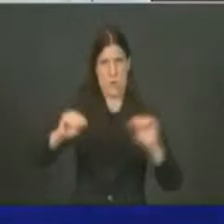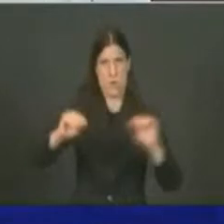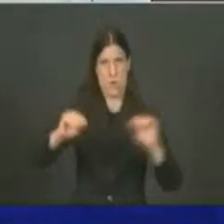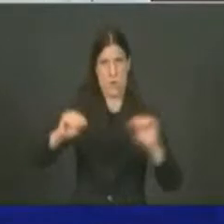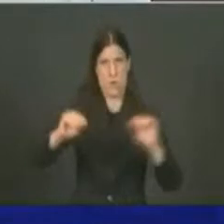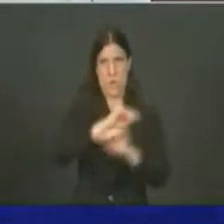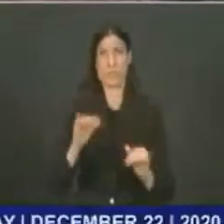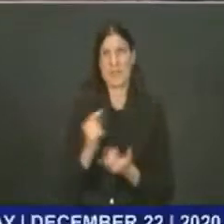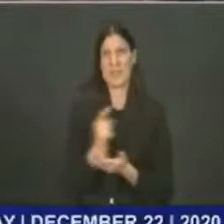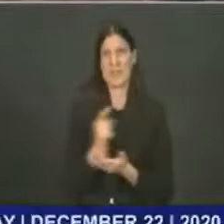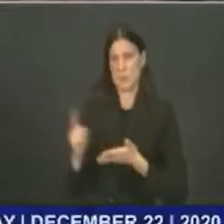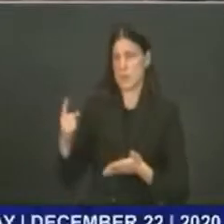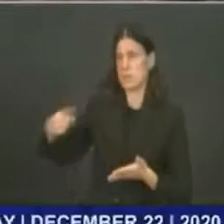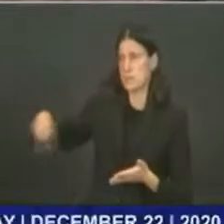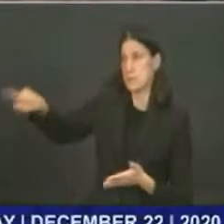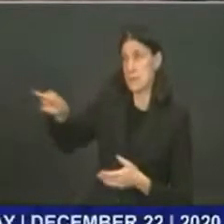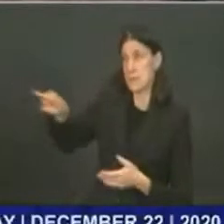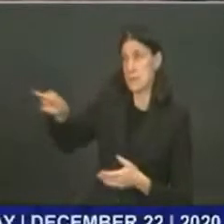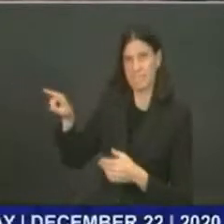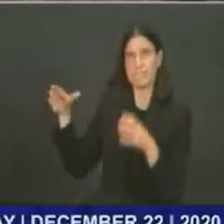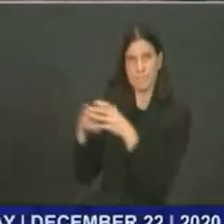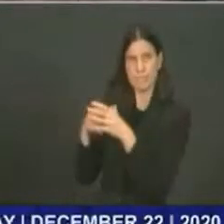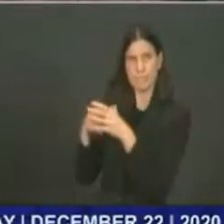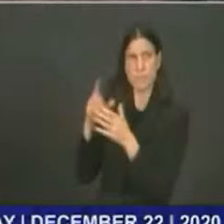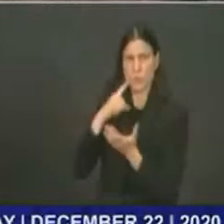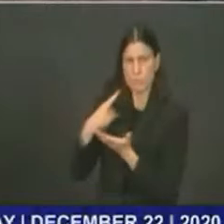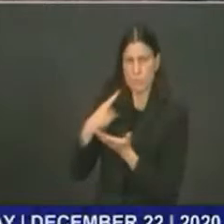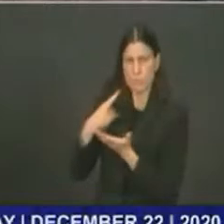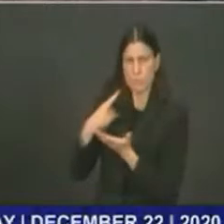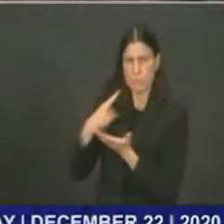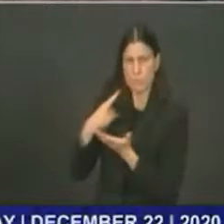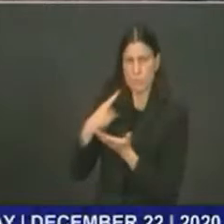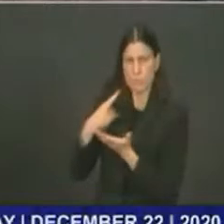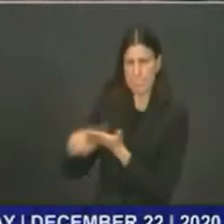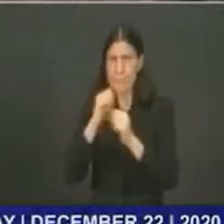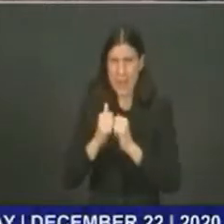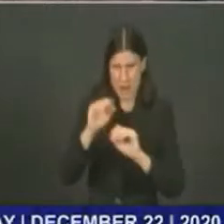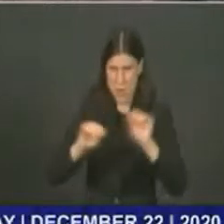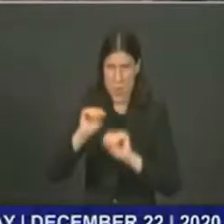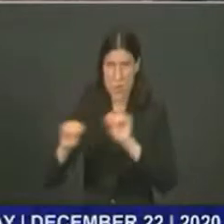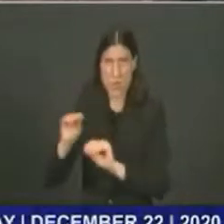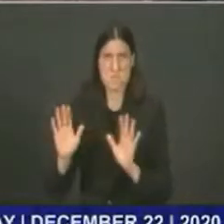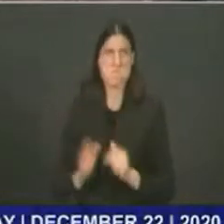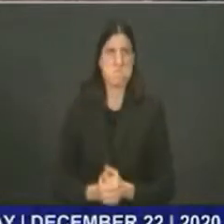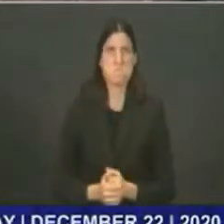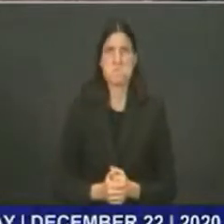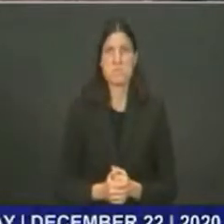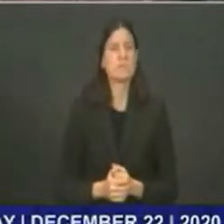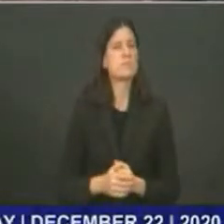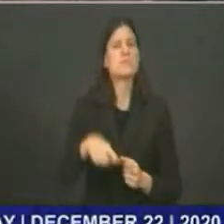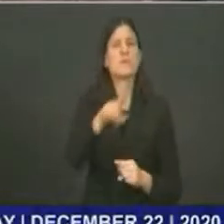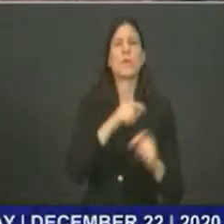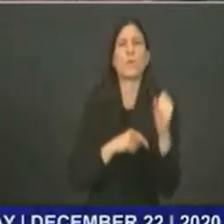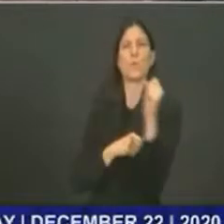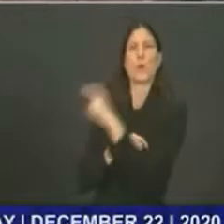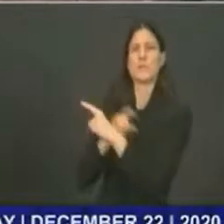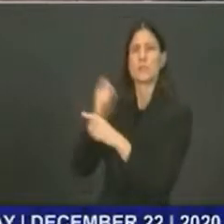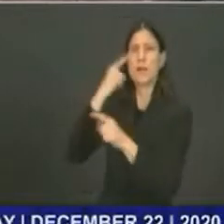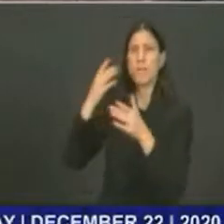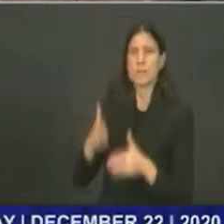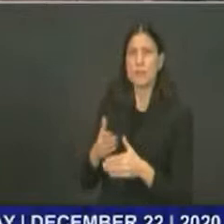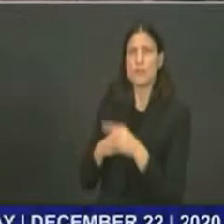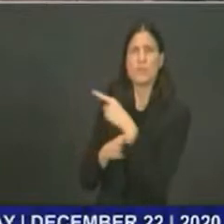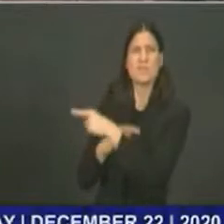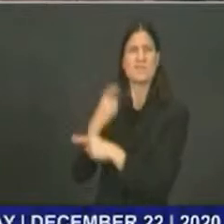effect. Going back to the $1.25 billion that you detailed, and the business support, I know you